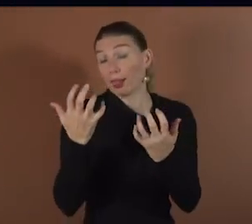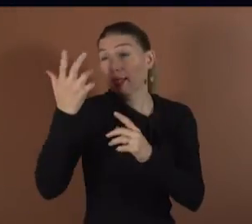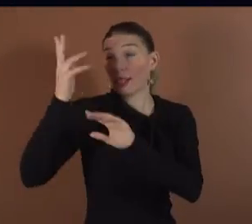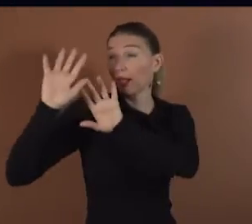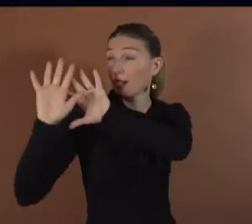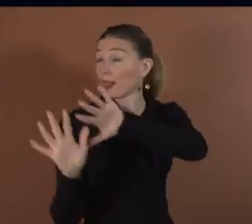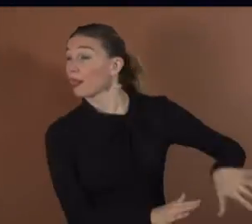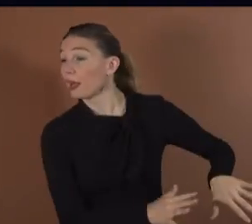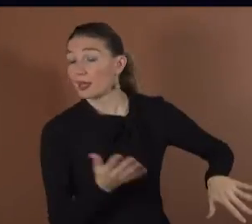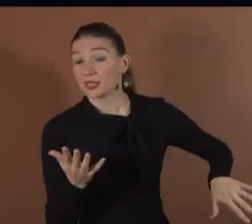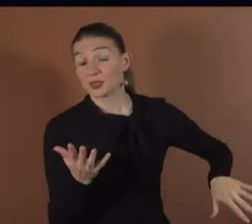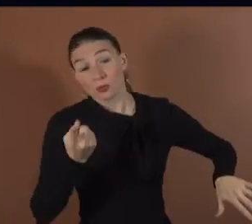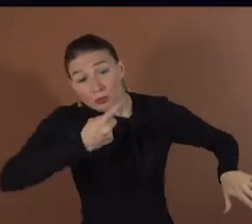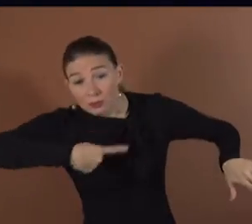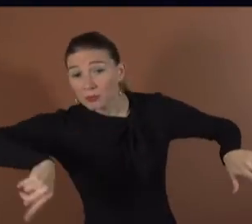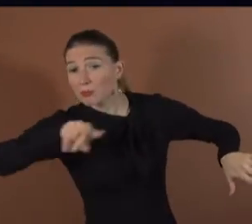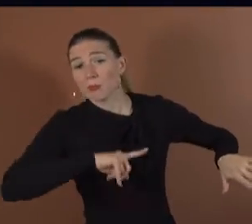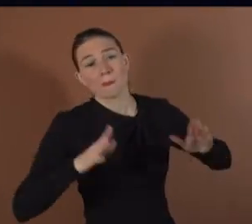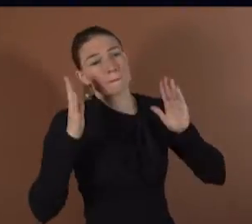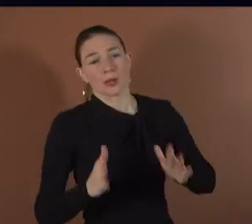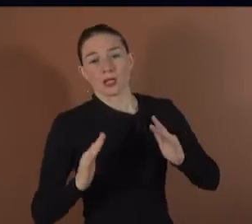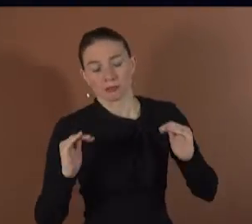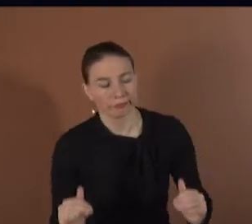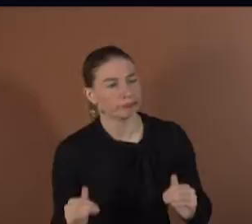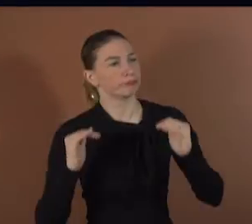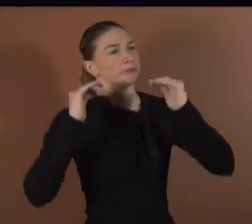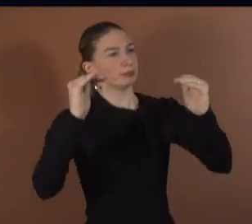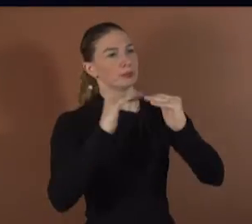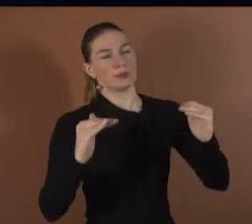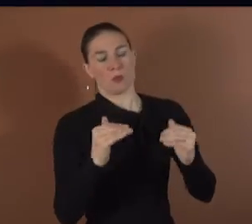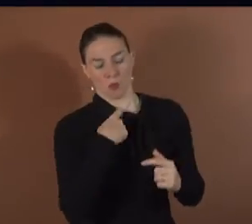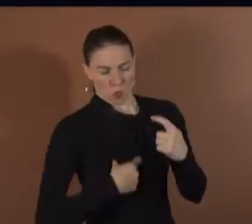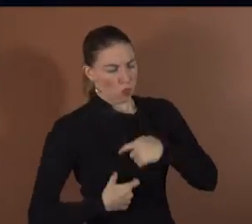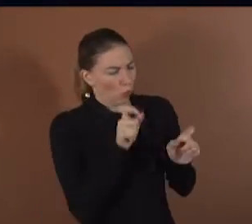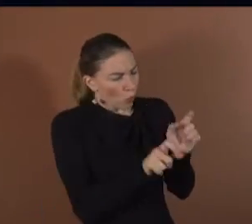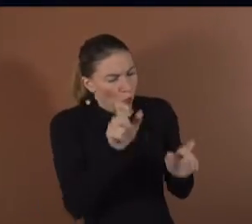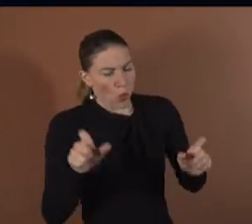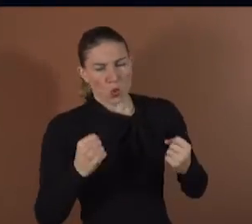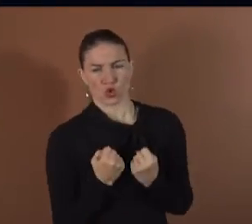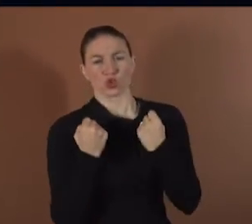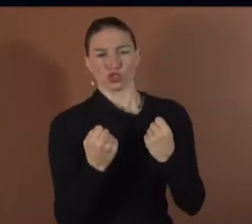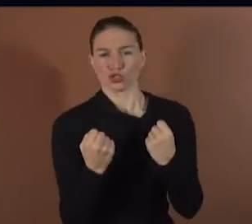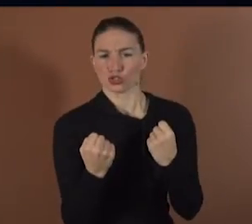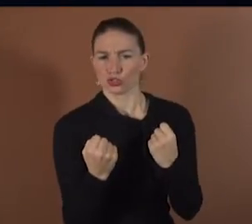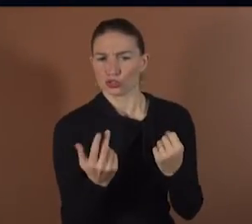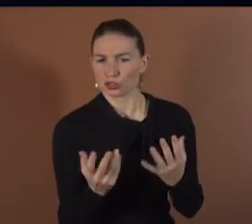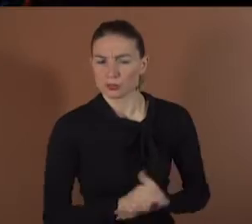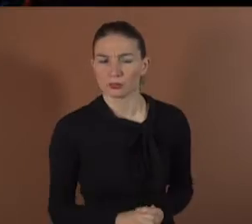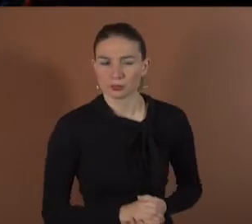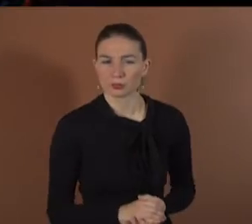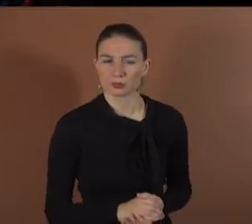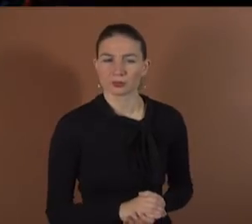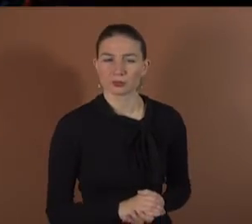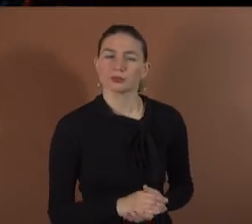is needed is a much higher level of moral courage that we have seen. And what history teaches us is that